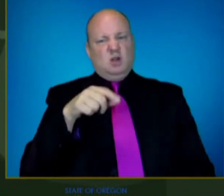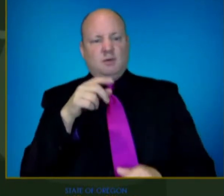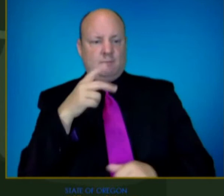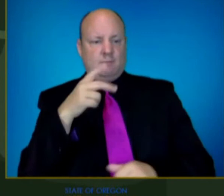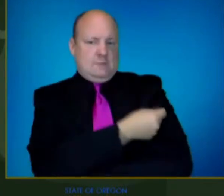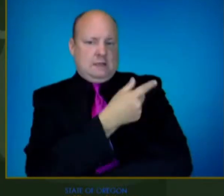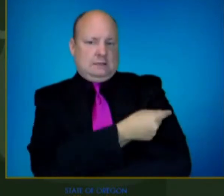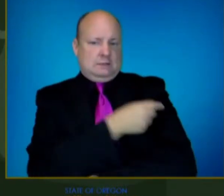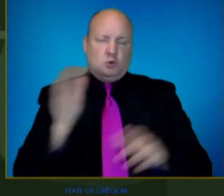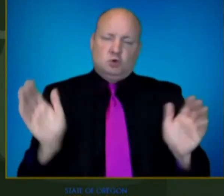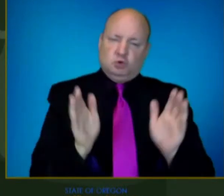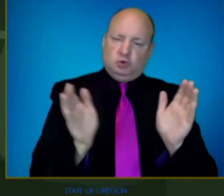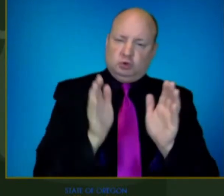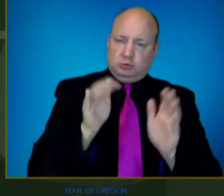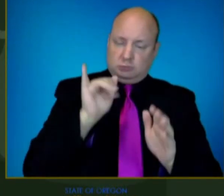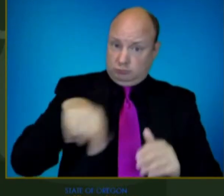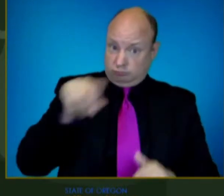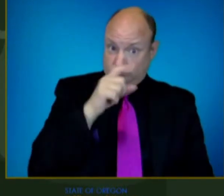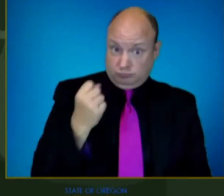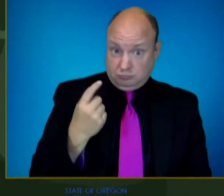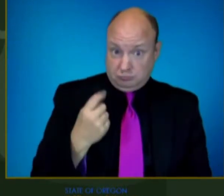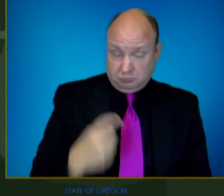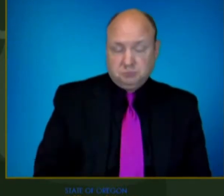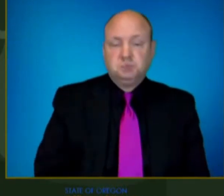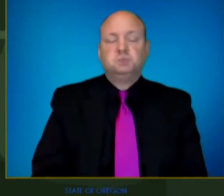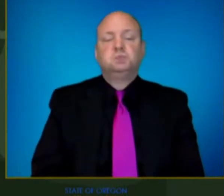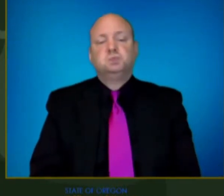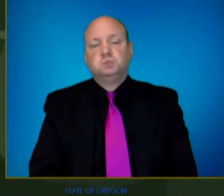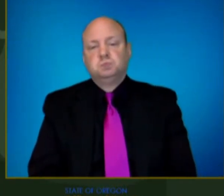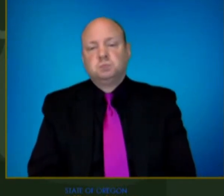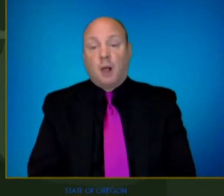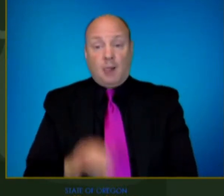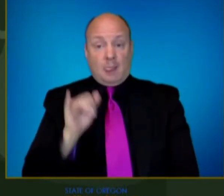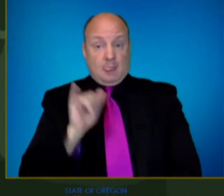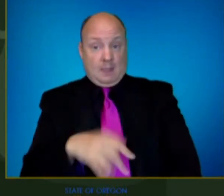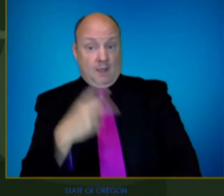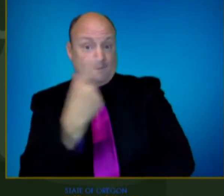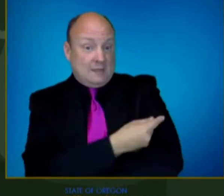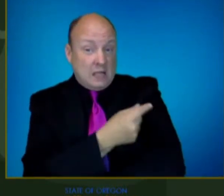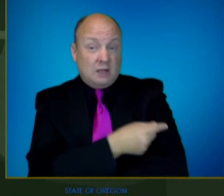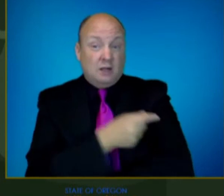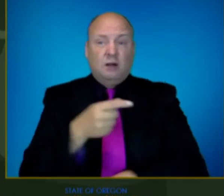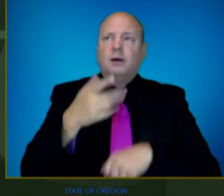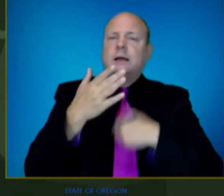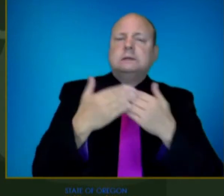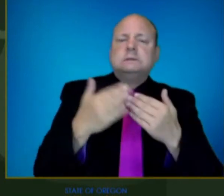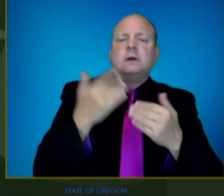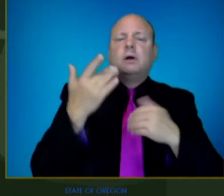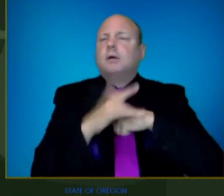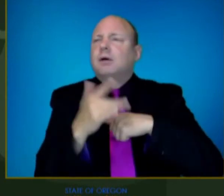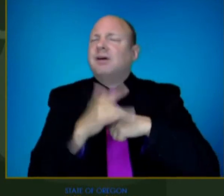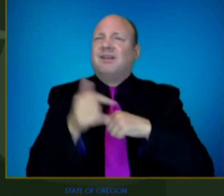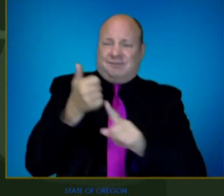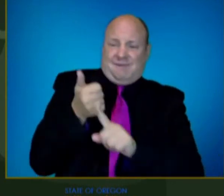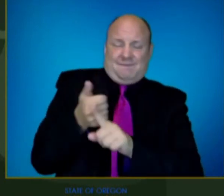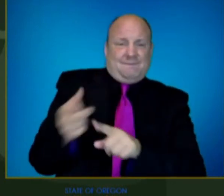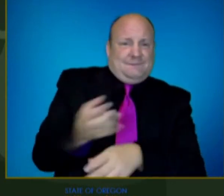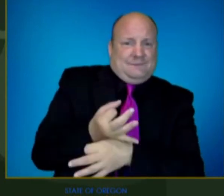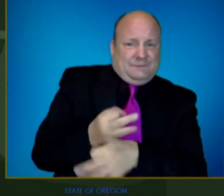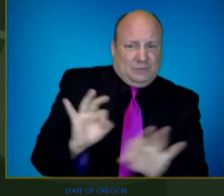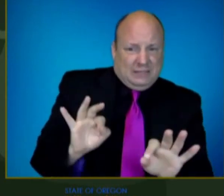employees. Vaccines are now universally available and free. The facts are very clear